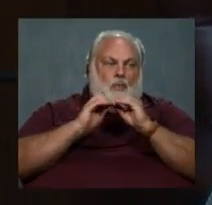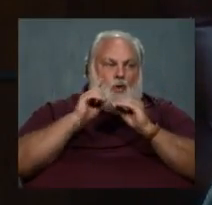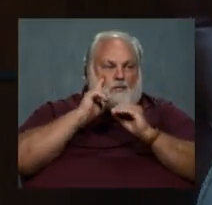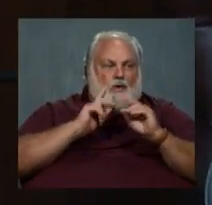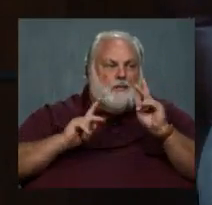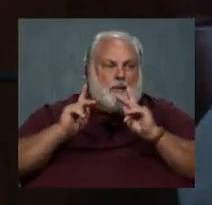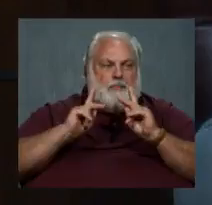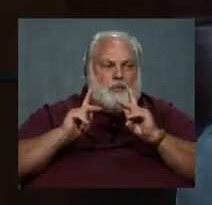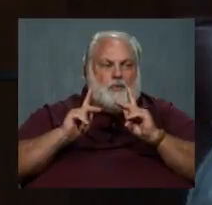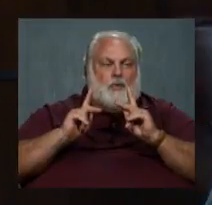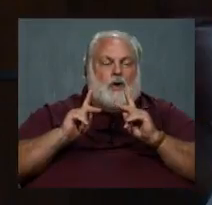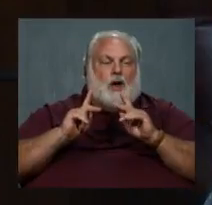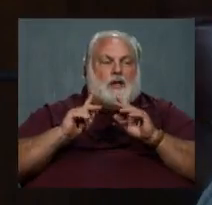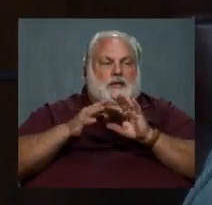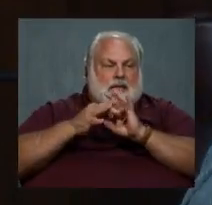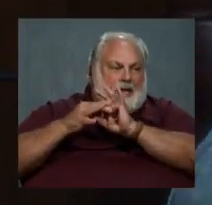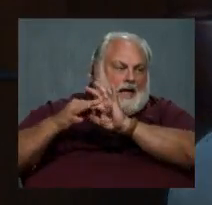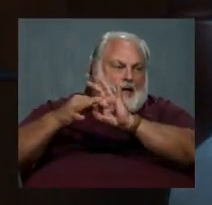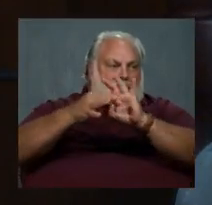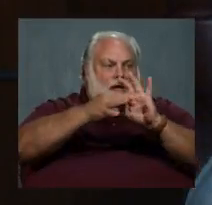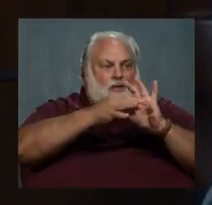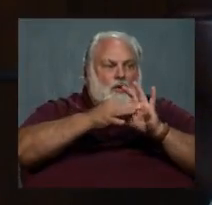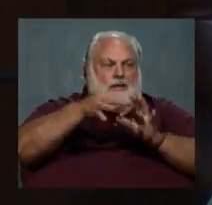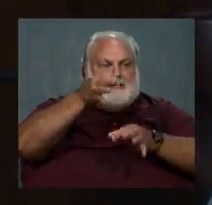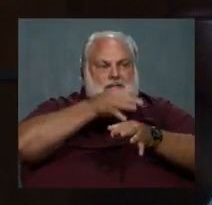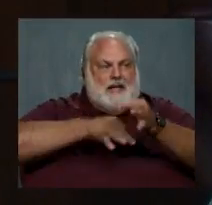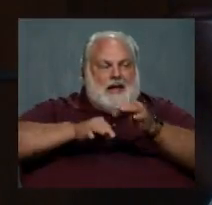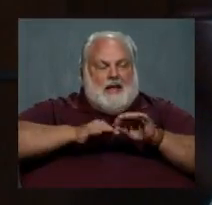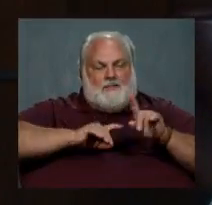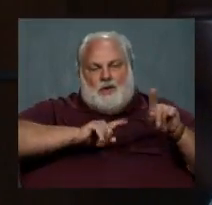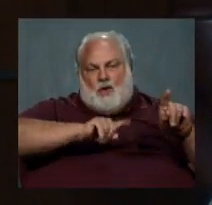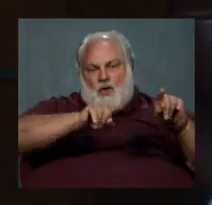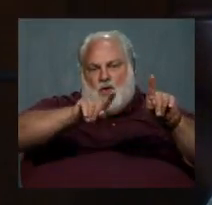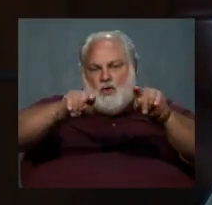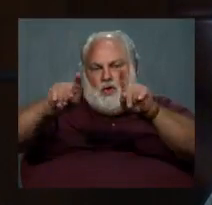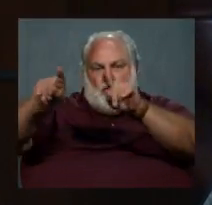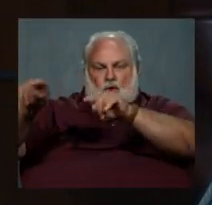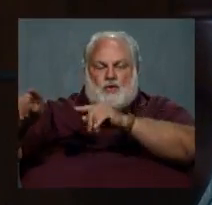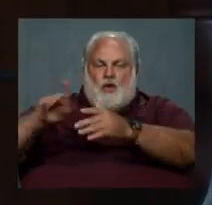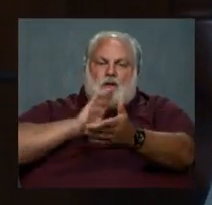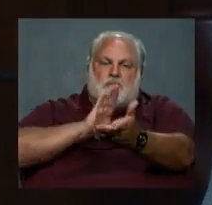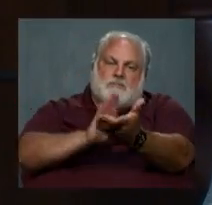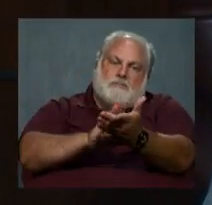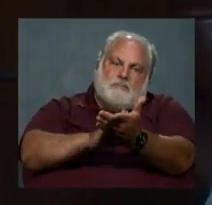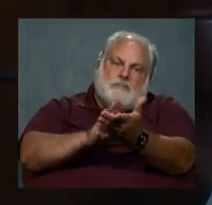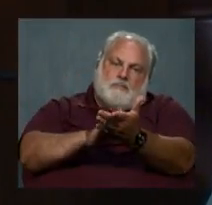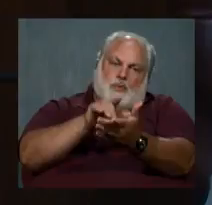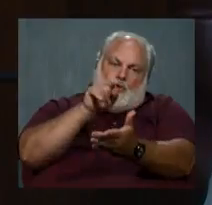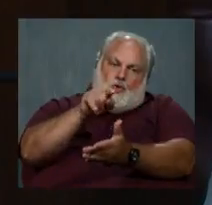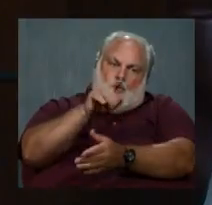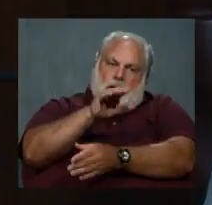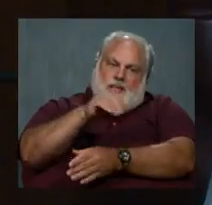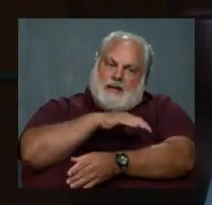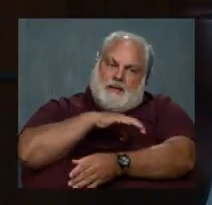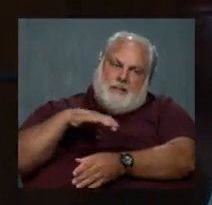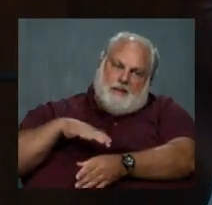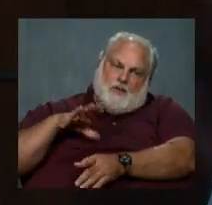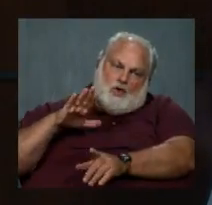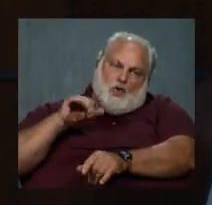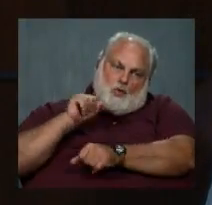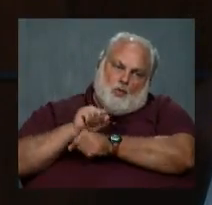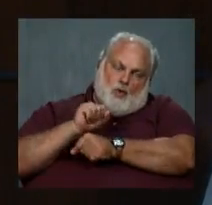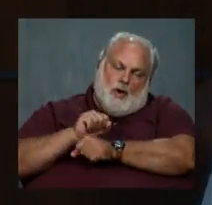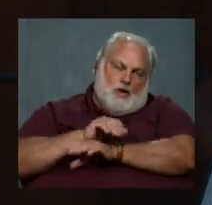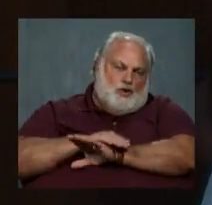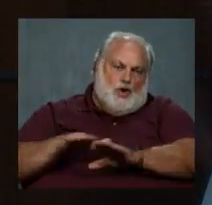homeless collectively than going a lot of different directions. But I commend you and the committee and the work you've done. Thank you. I